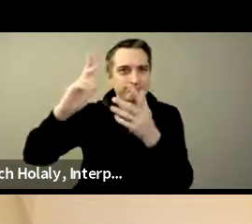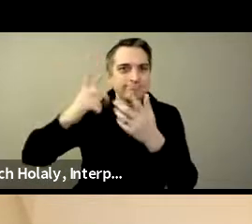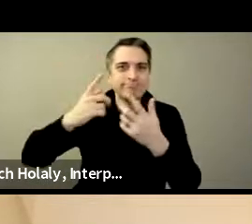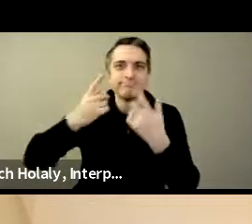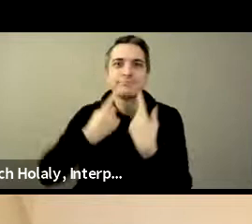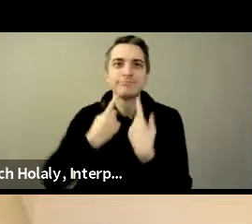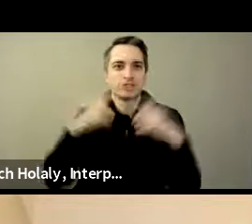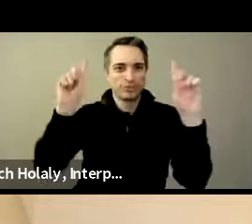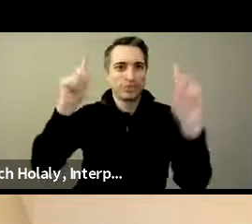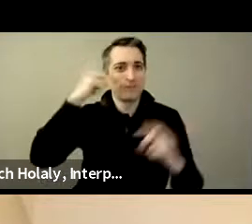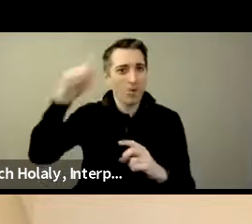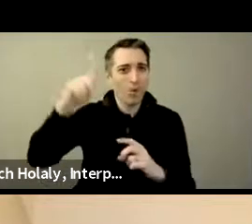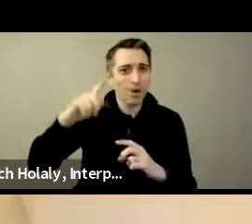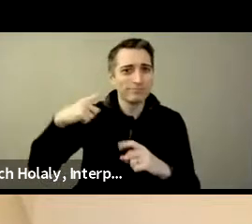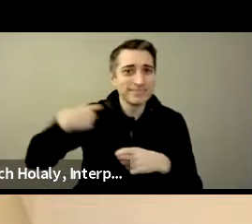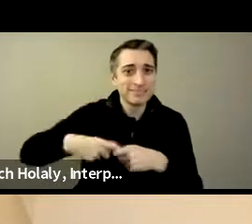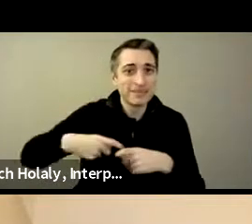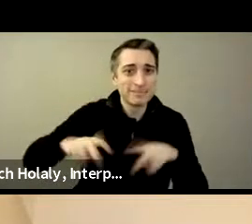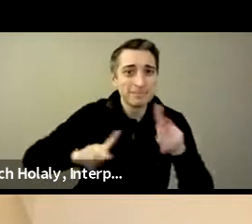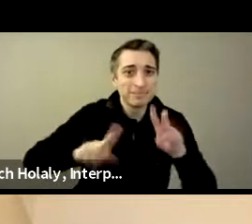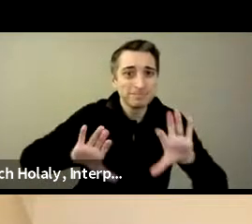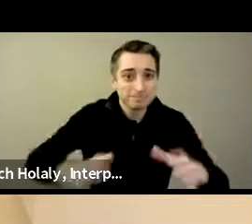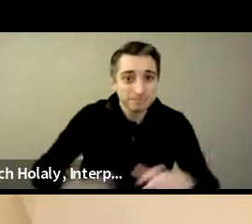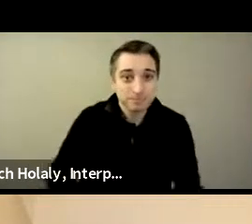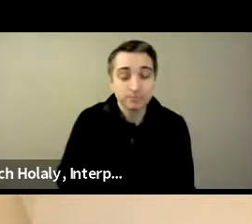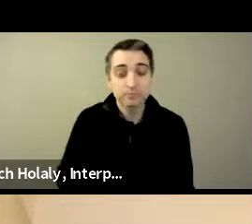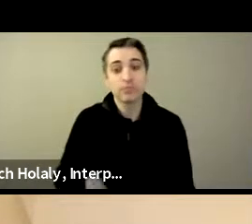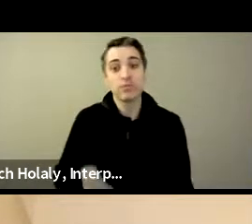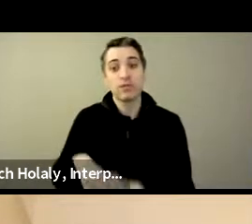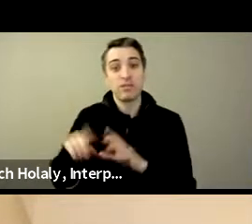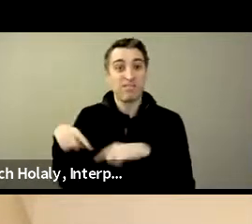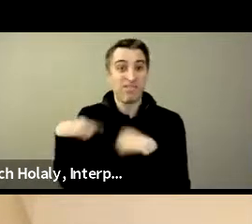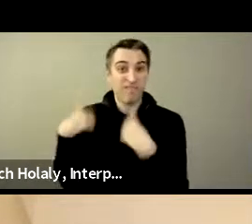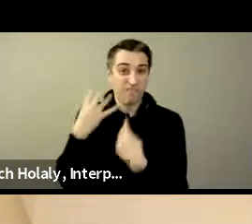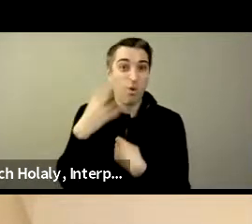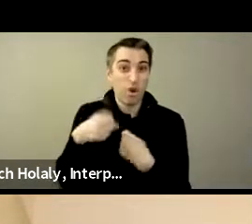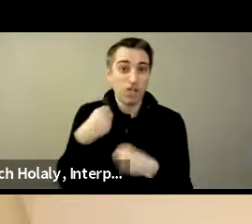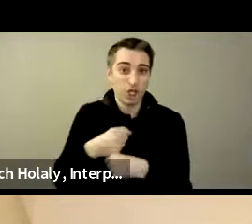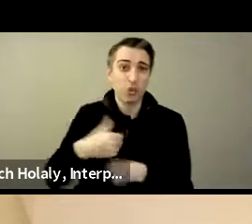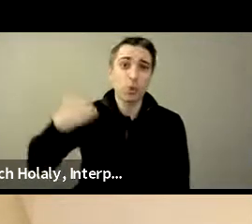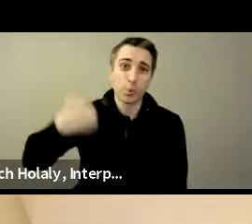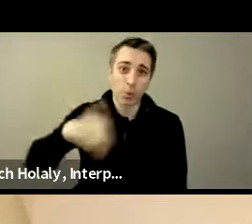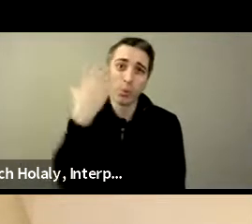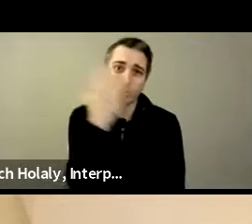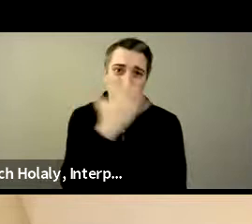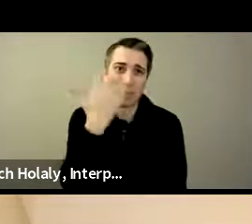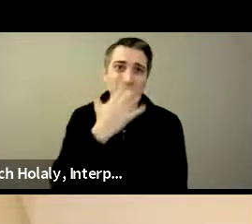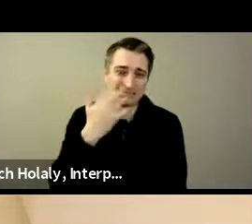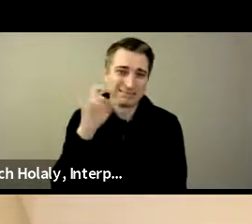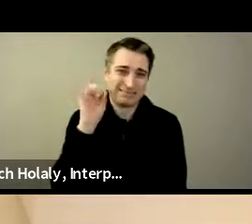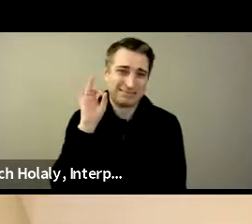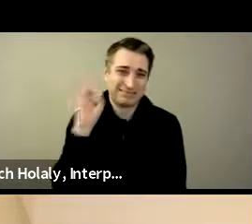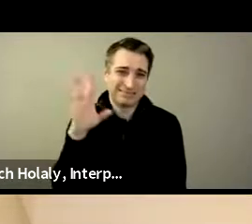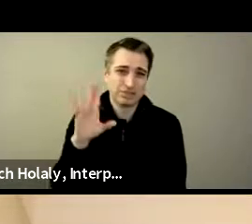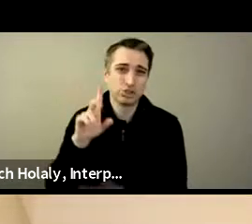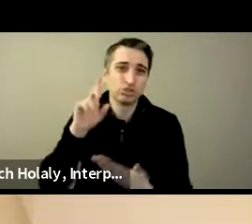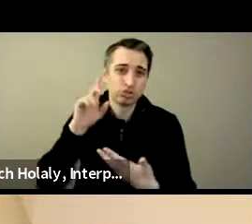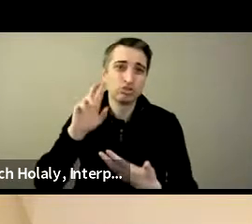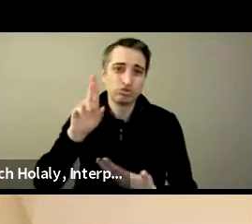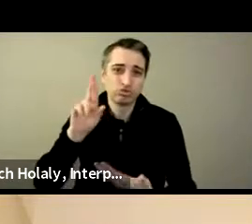were faced with unspeakable racism these last 4 years. And it went so far that we had to distribute to our